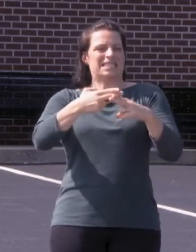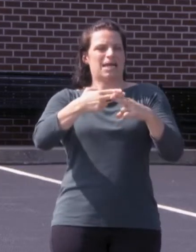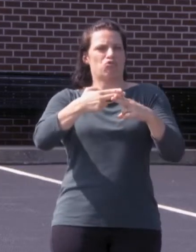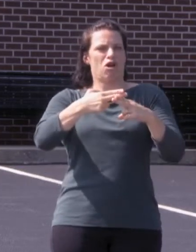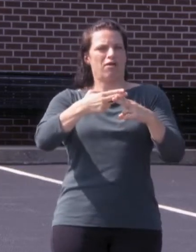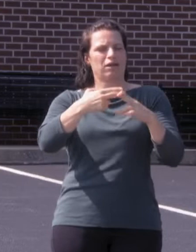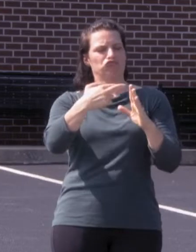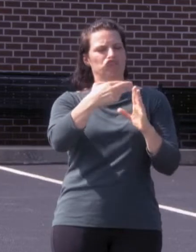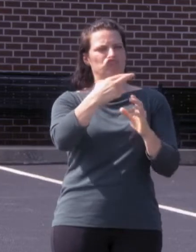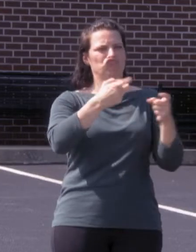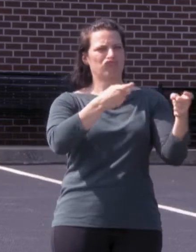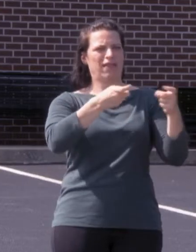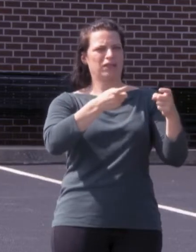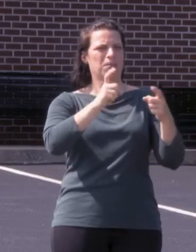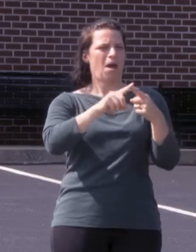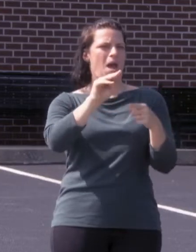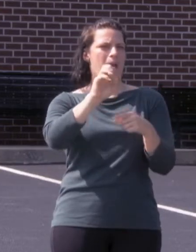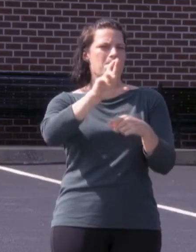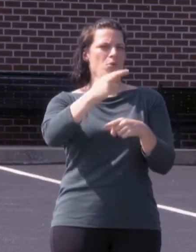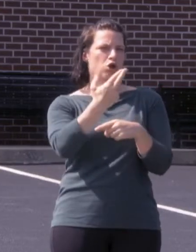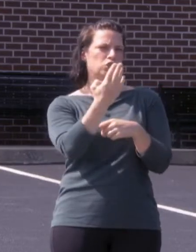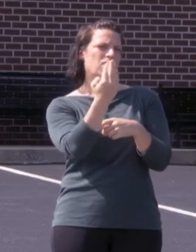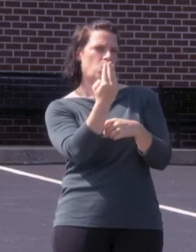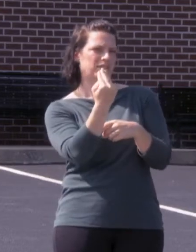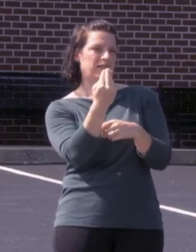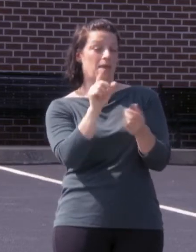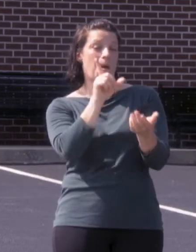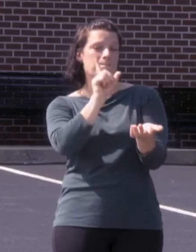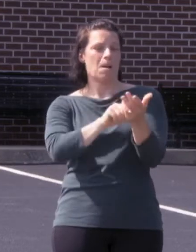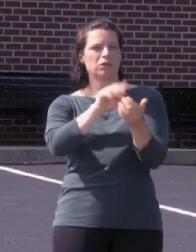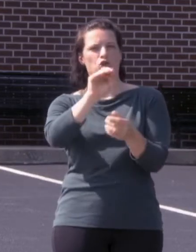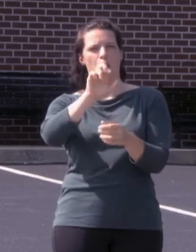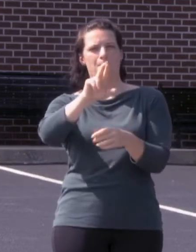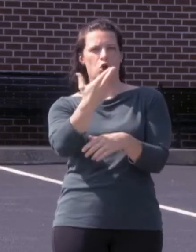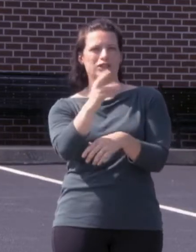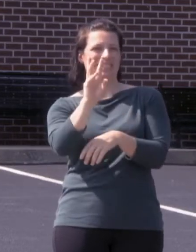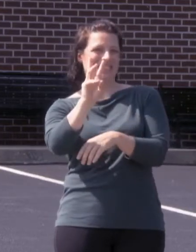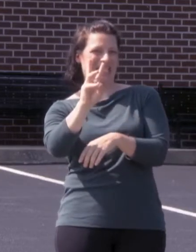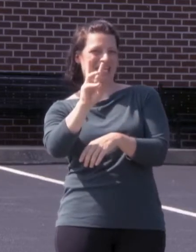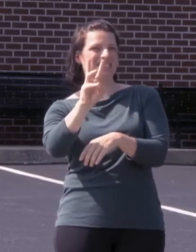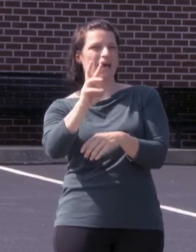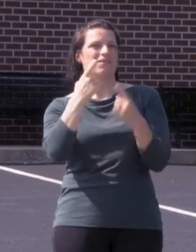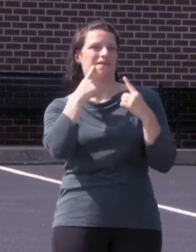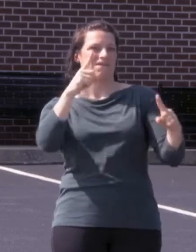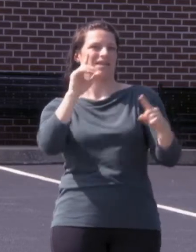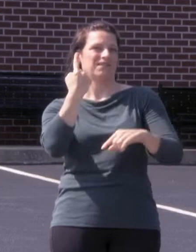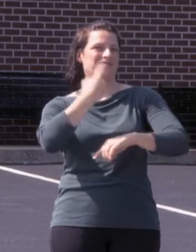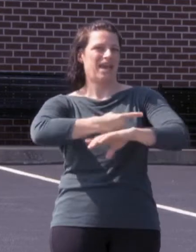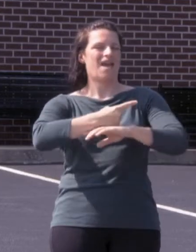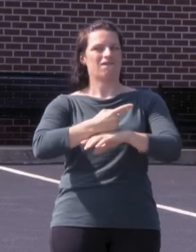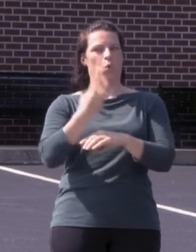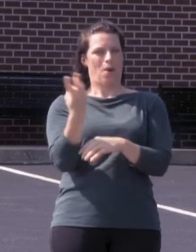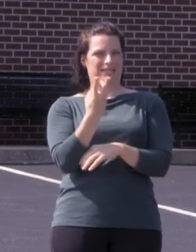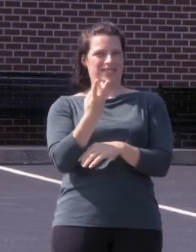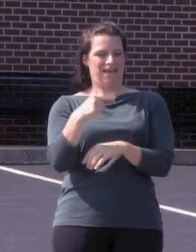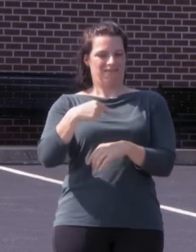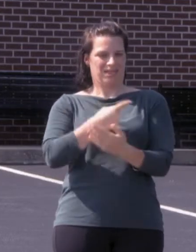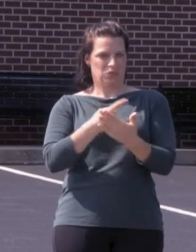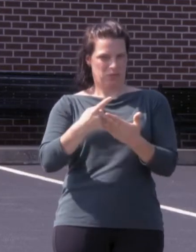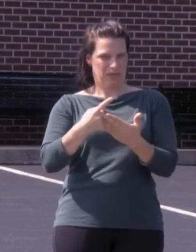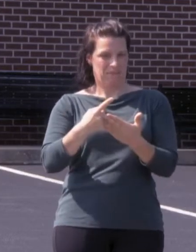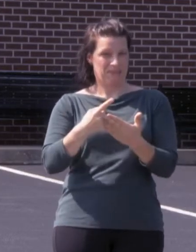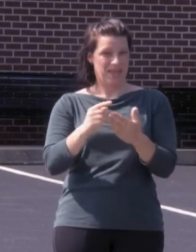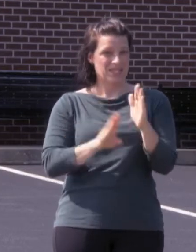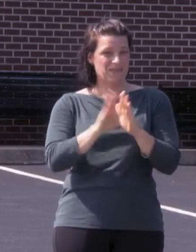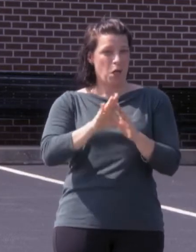March 14th. They were published on March 6th with an effective date of this past Wednesday. The development of